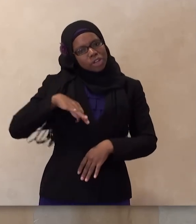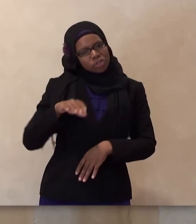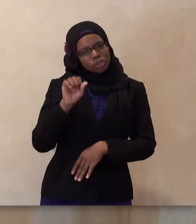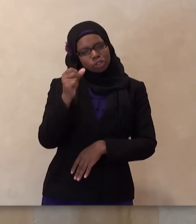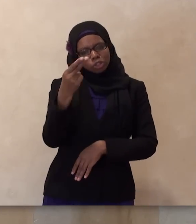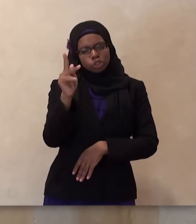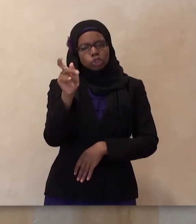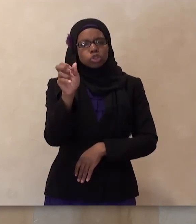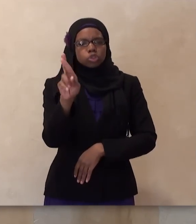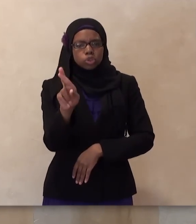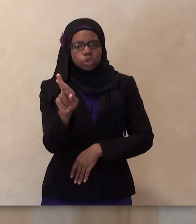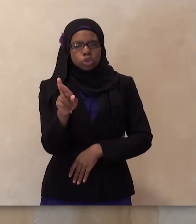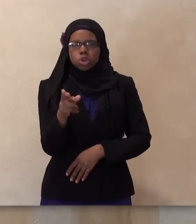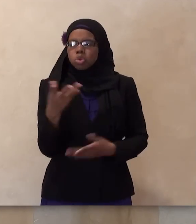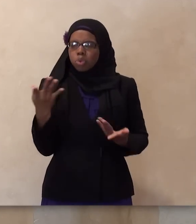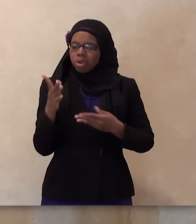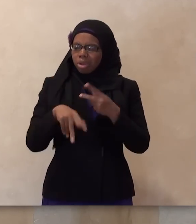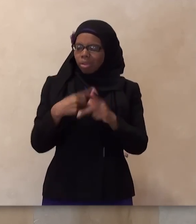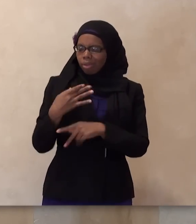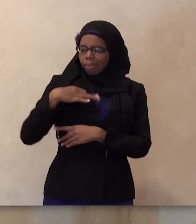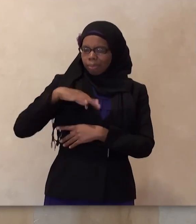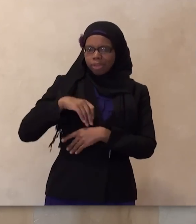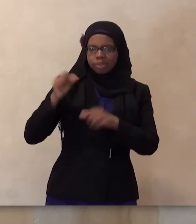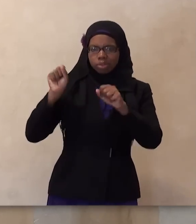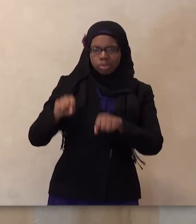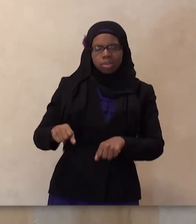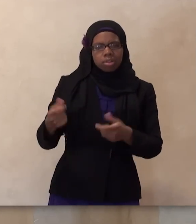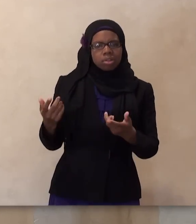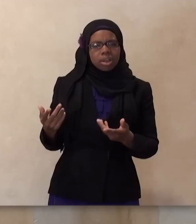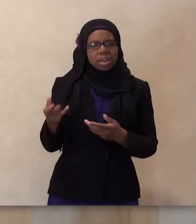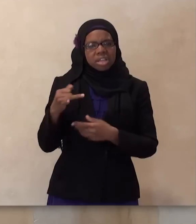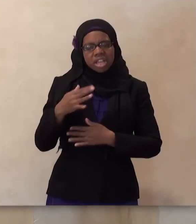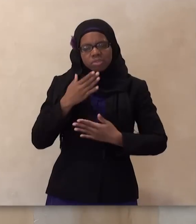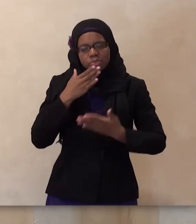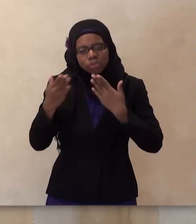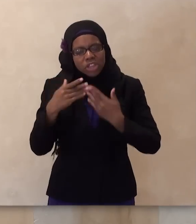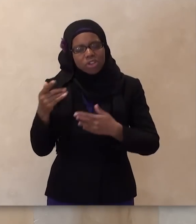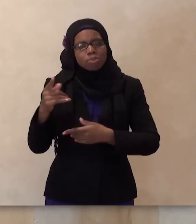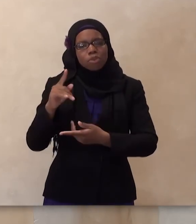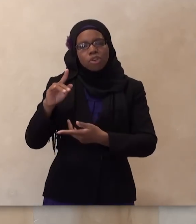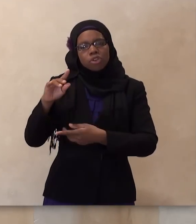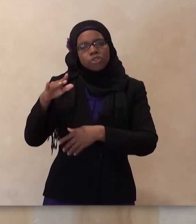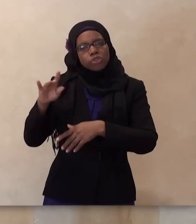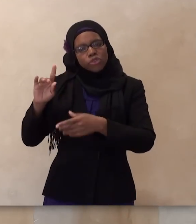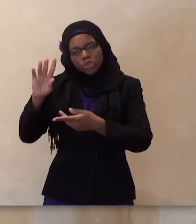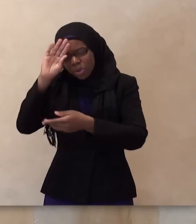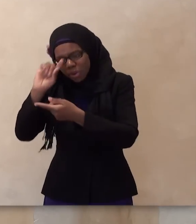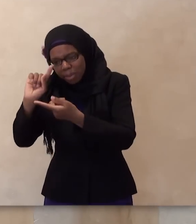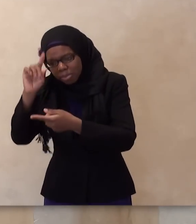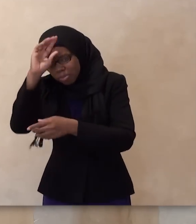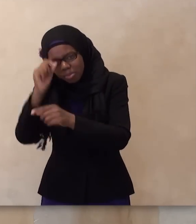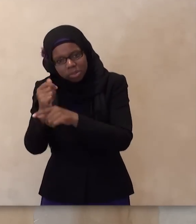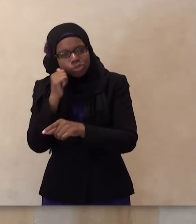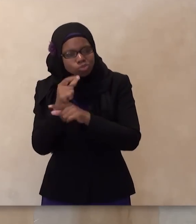benefit you get if you are thankful towards your brother, towards your friend, or towards Allah subhanahu wa